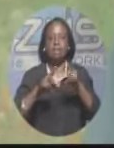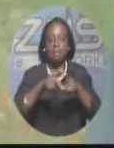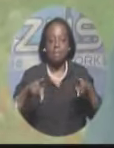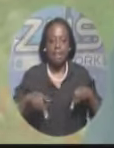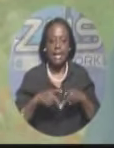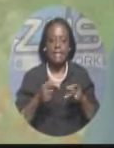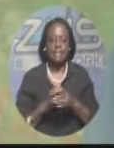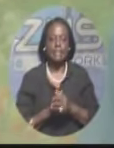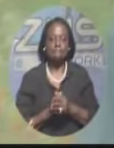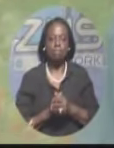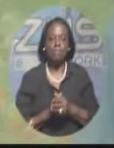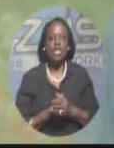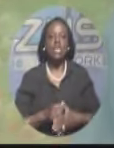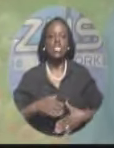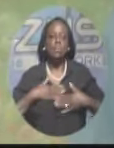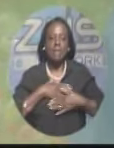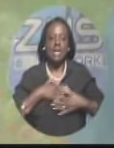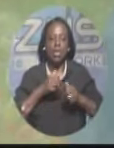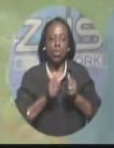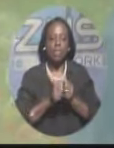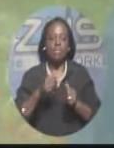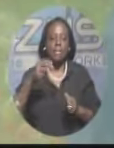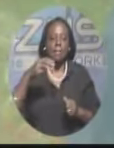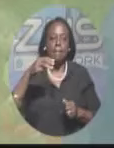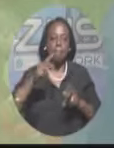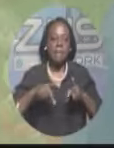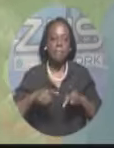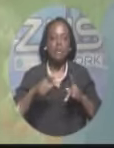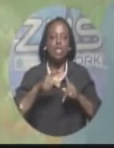with all residents to evacuate their homes if they